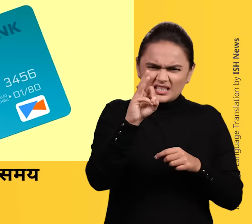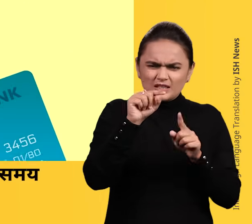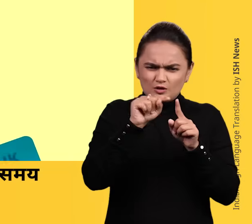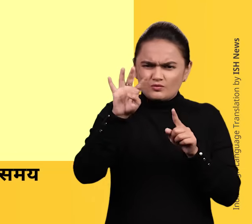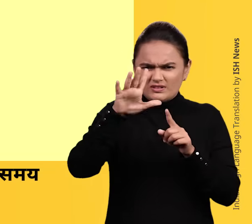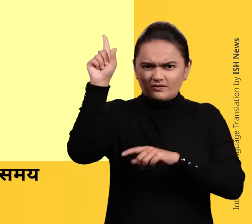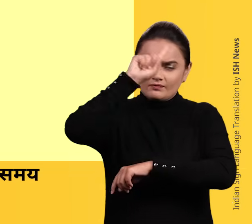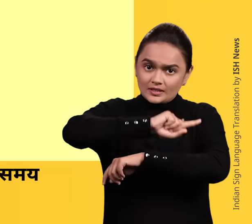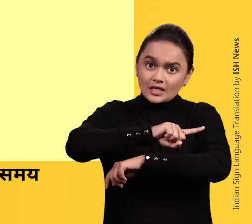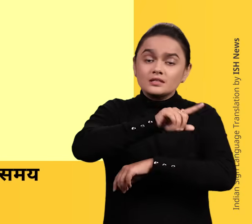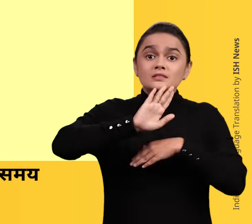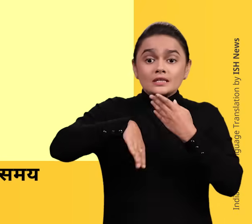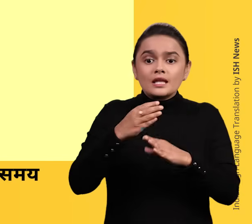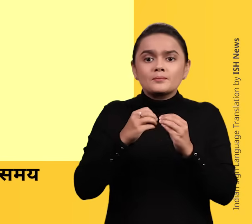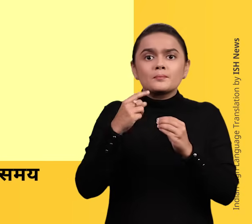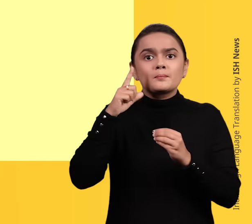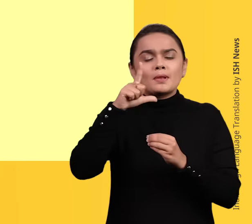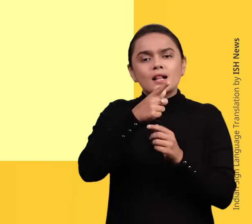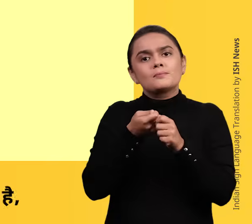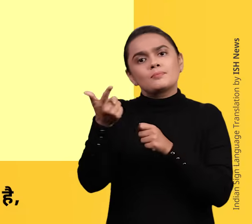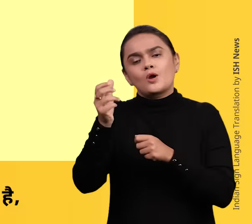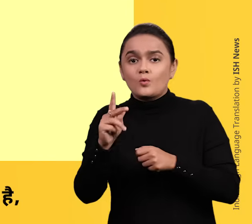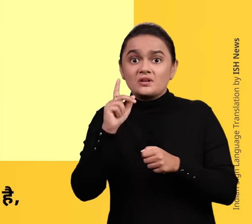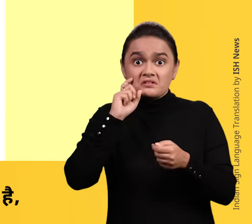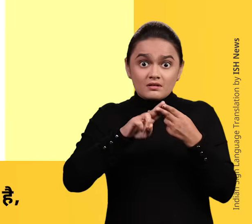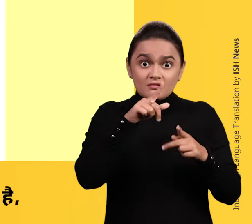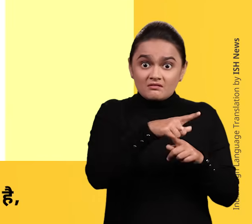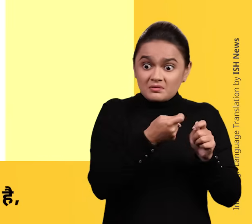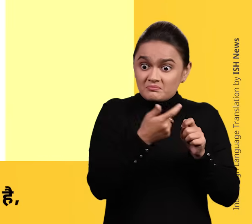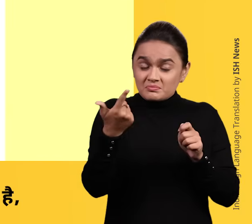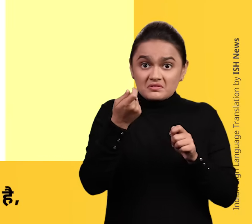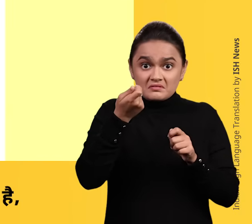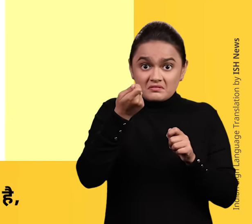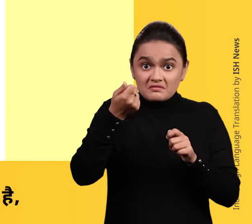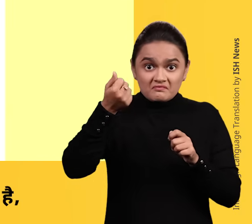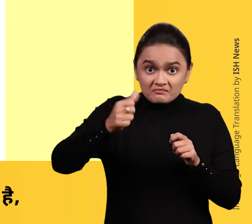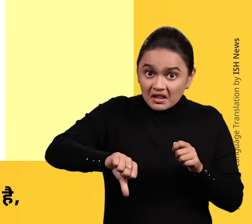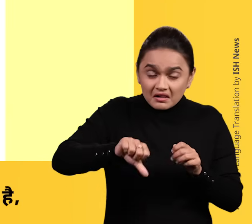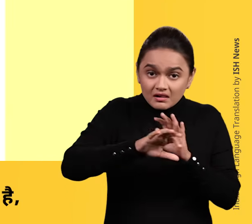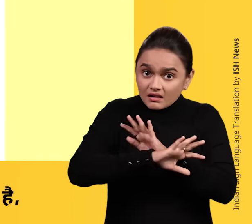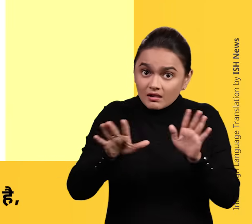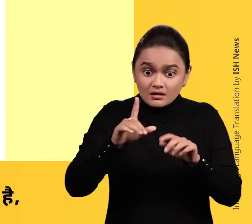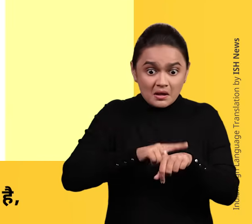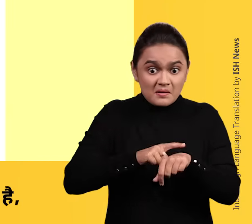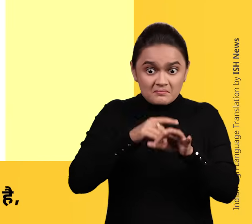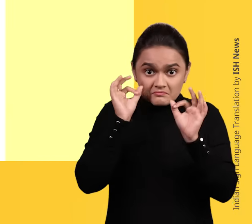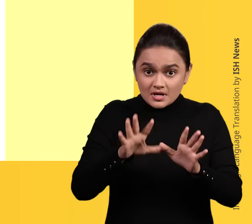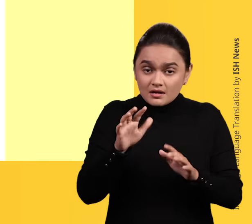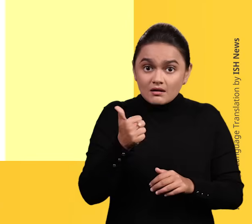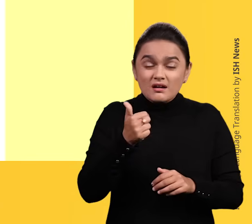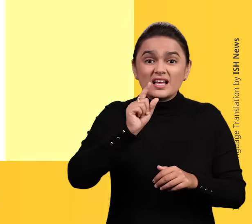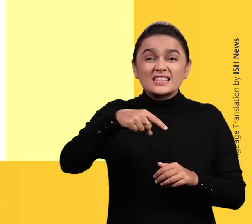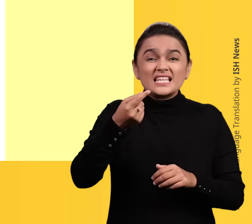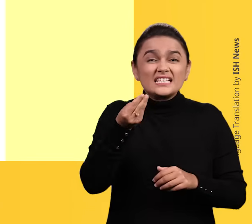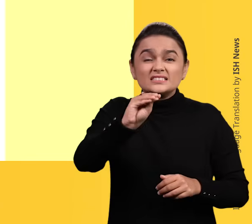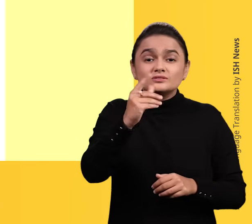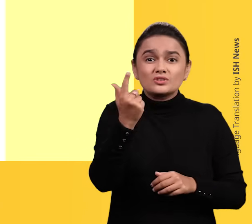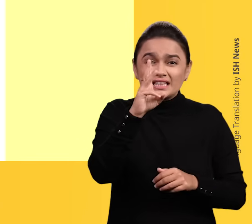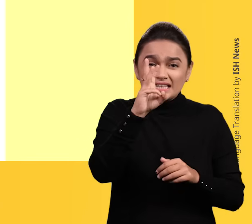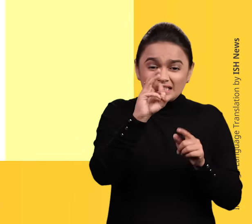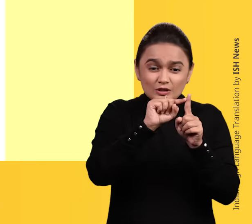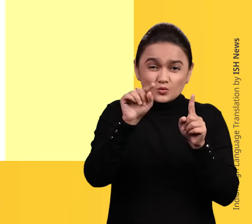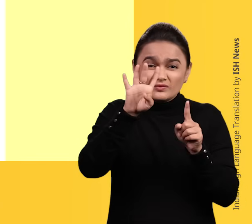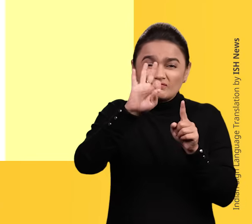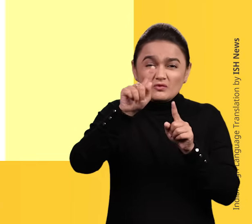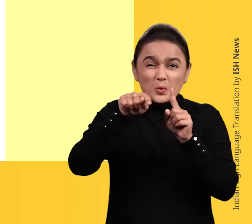to 45 days to pay the bill, and if one does not repay the total amount due on time, an interest of